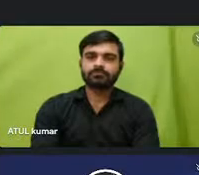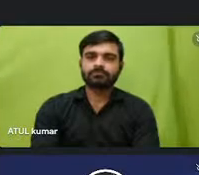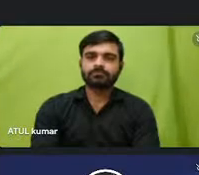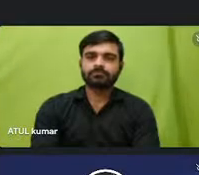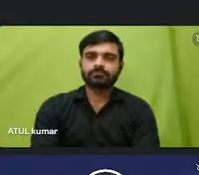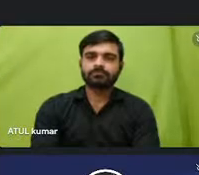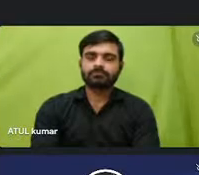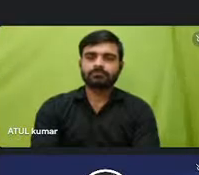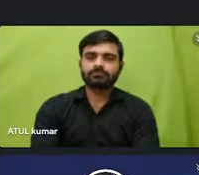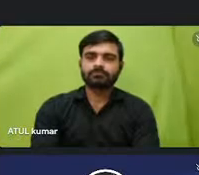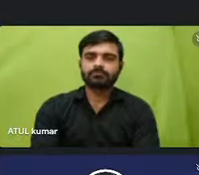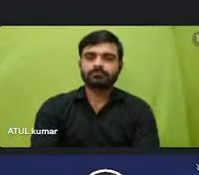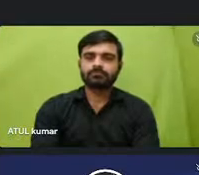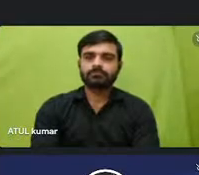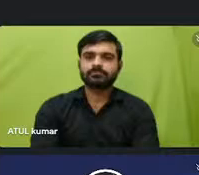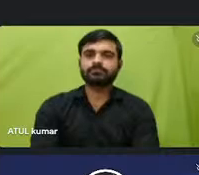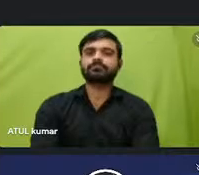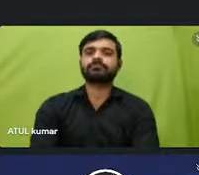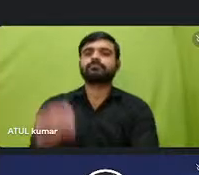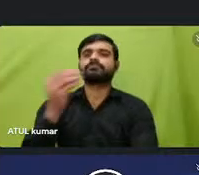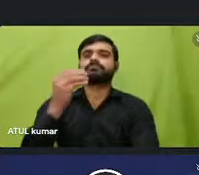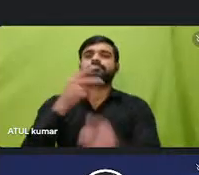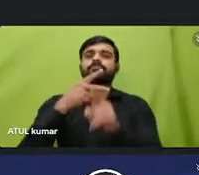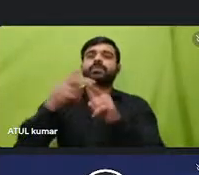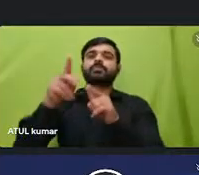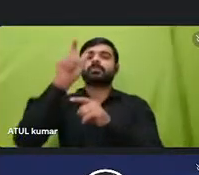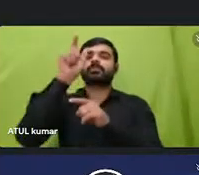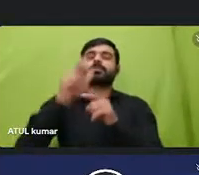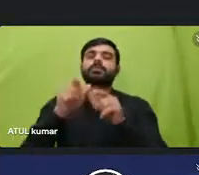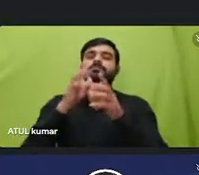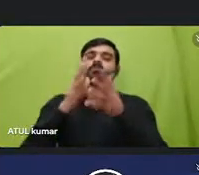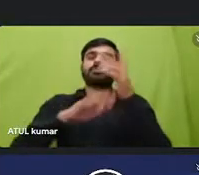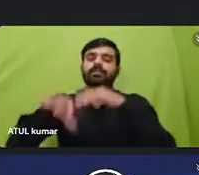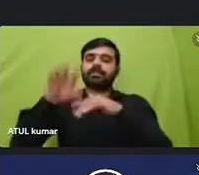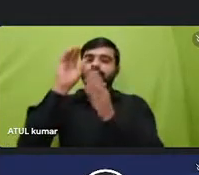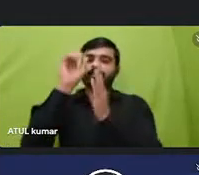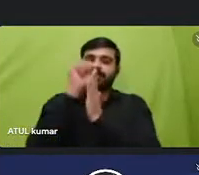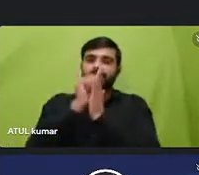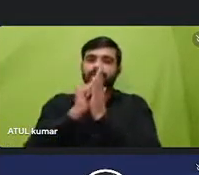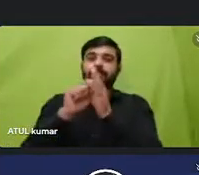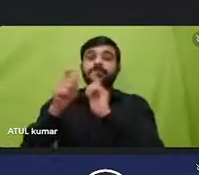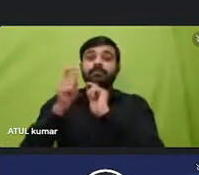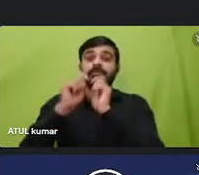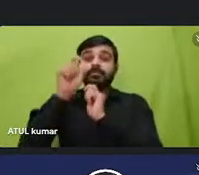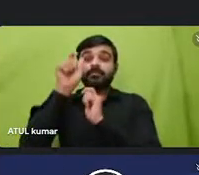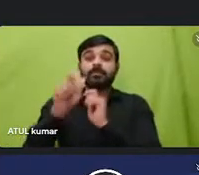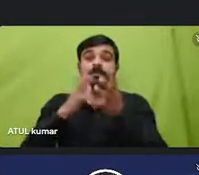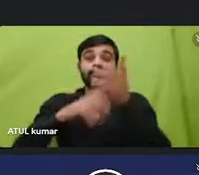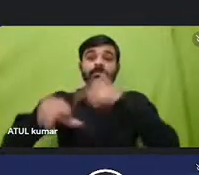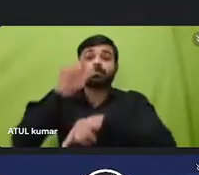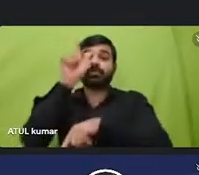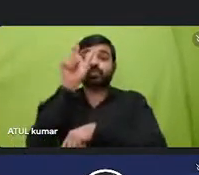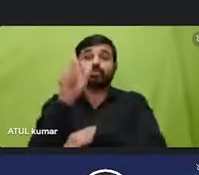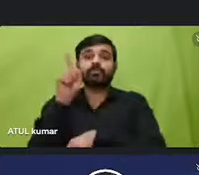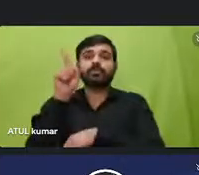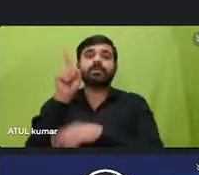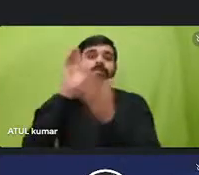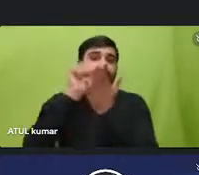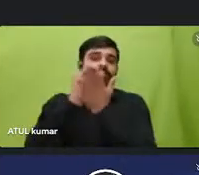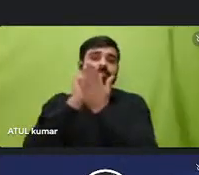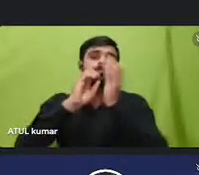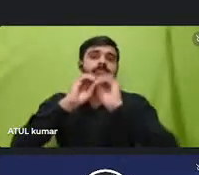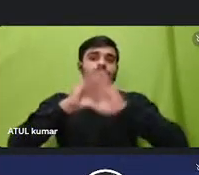Please list a few professional journals in sign language. There's only one journal published in